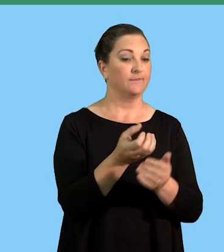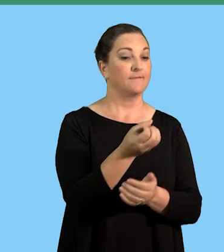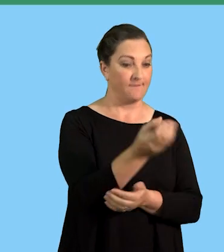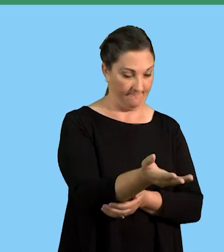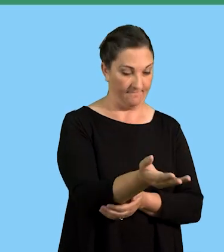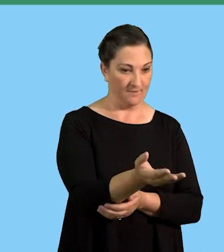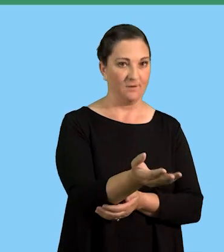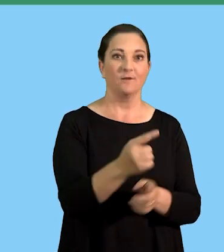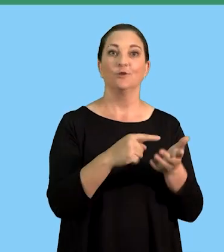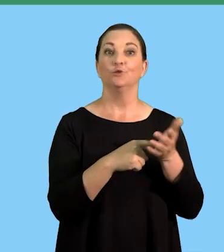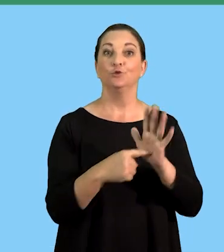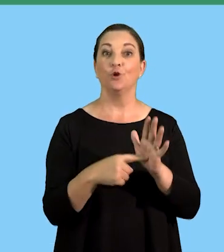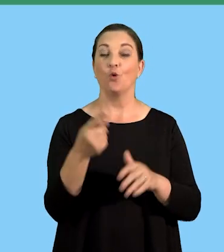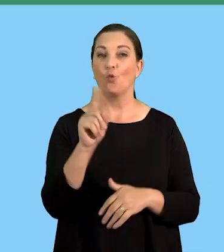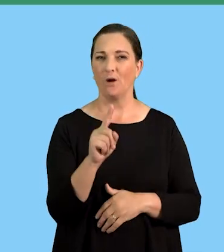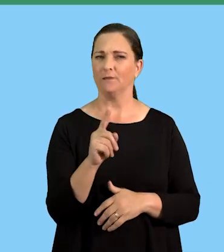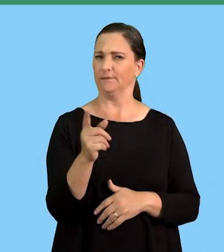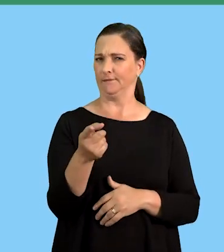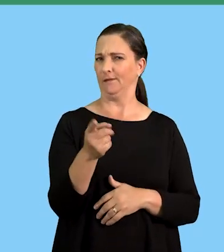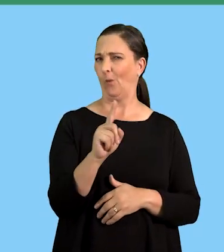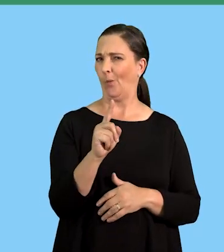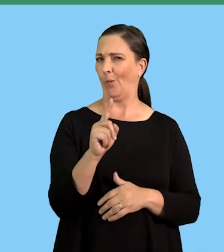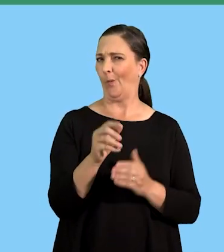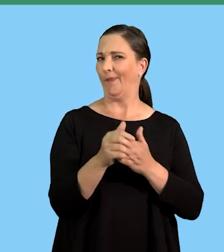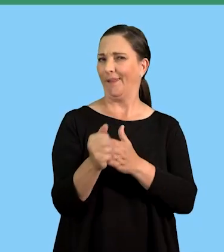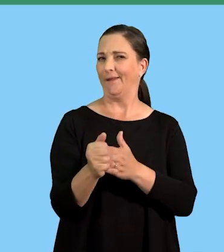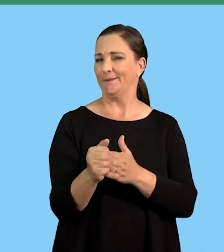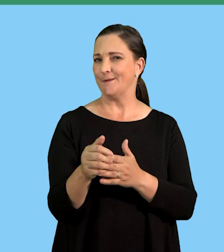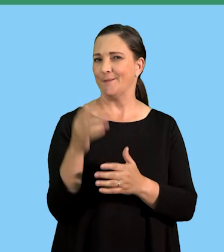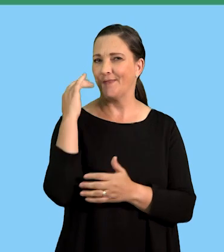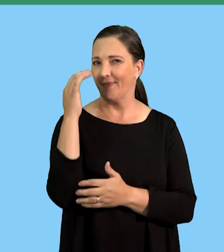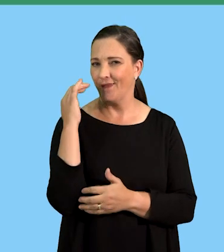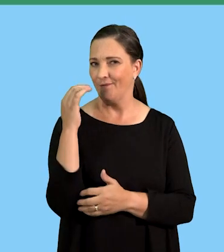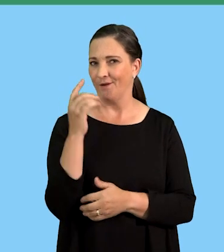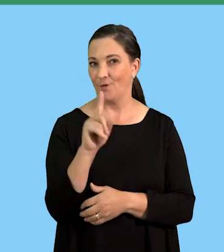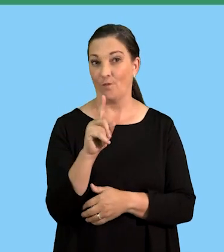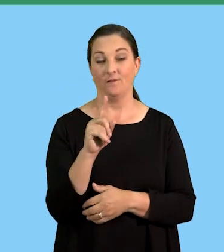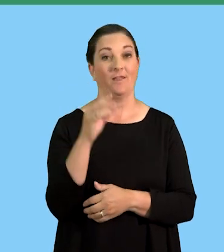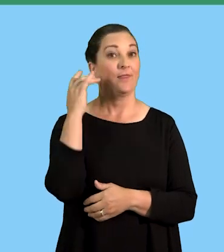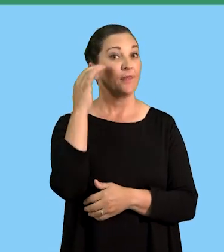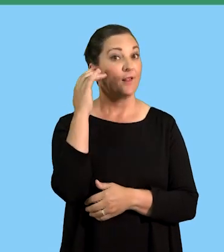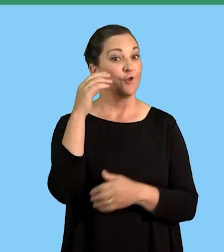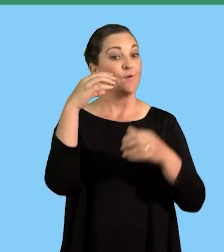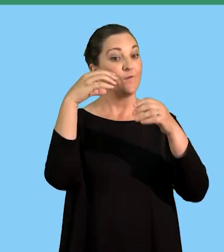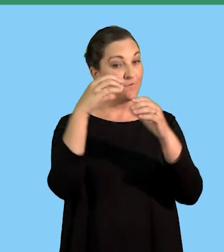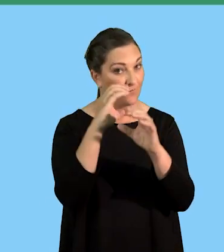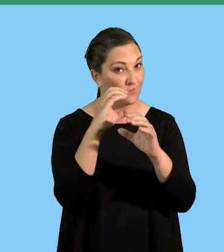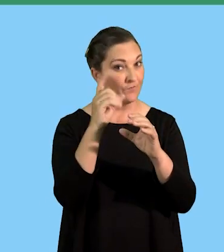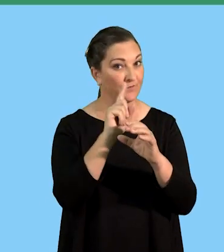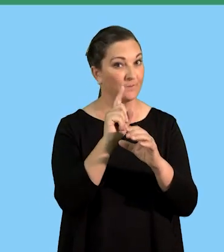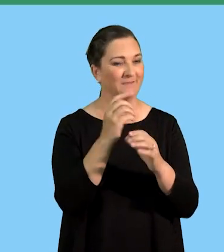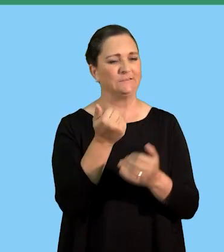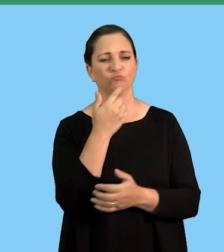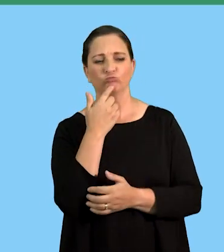showing that is applying a particular leadership theory, a theory that focuses on